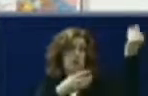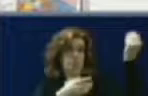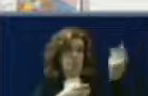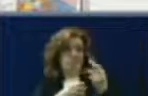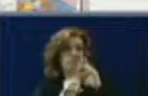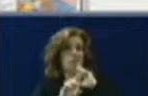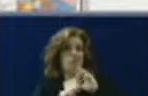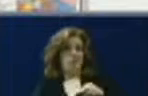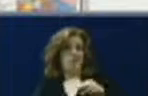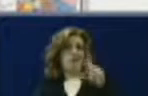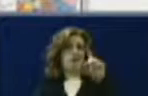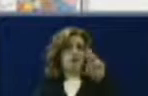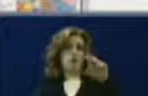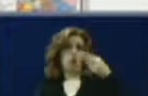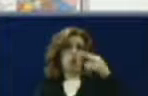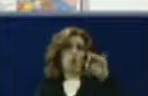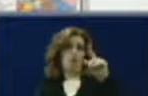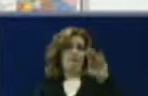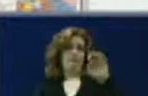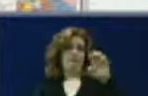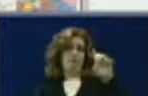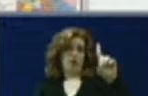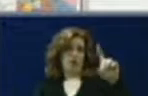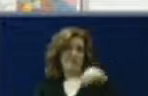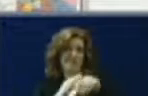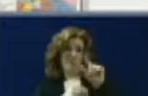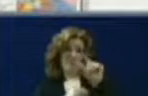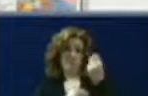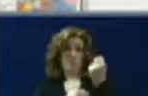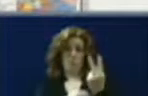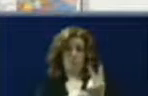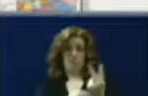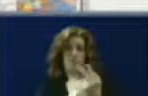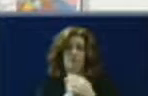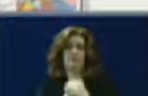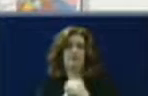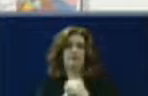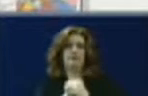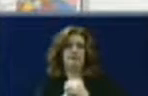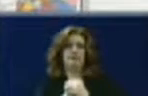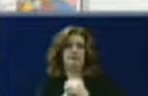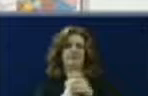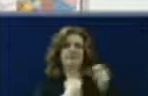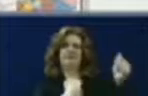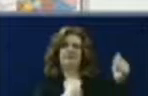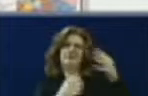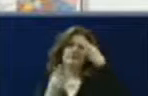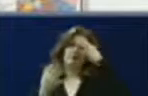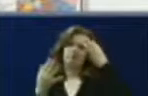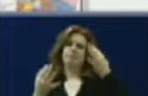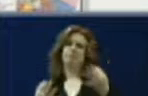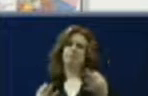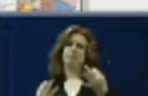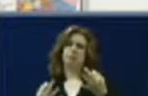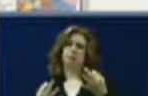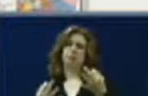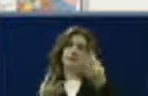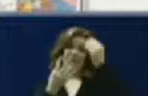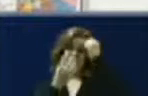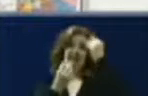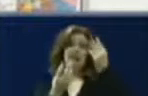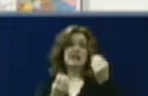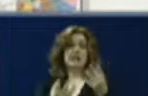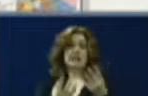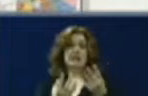from Dr. Orfield in 2012, he had disaggregated the data by